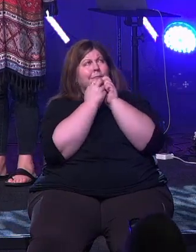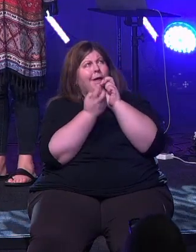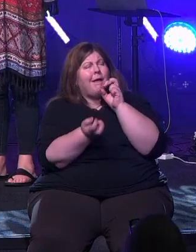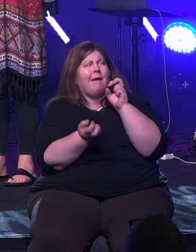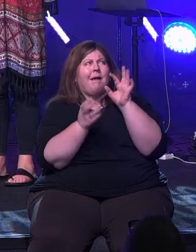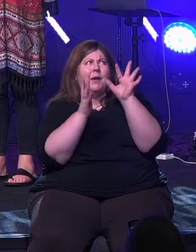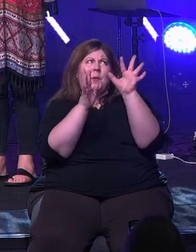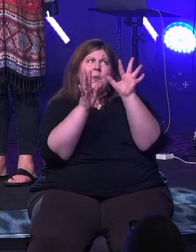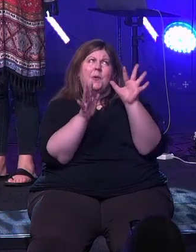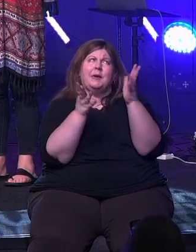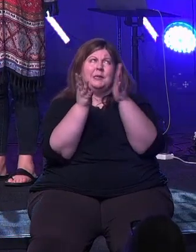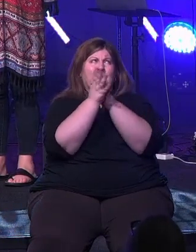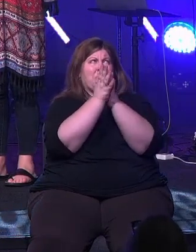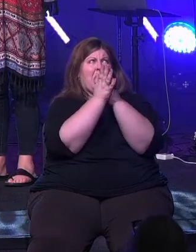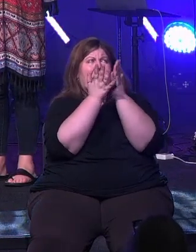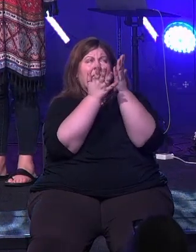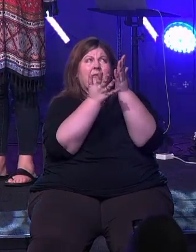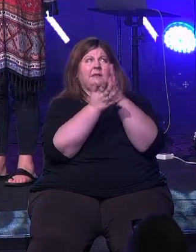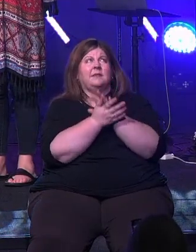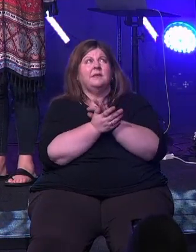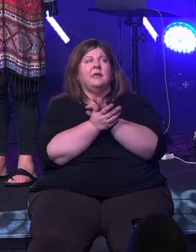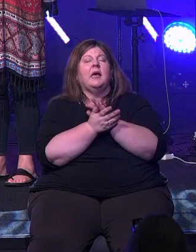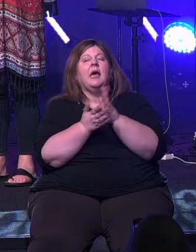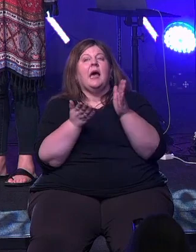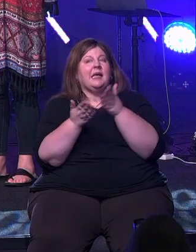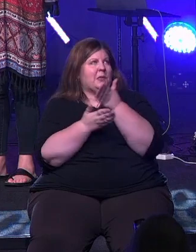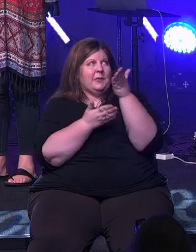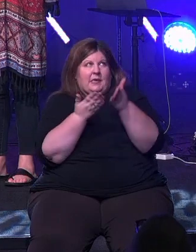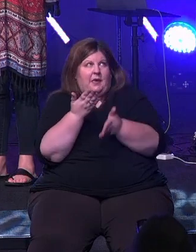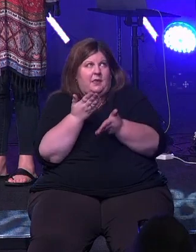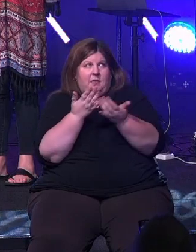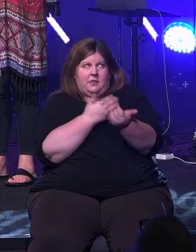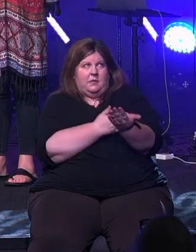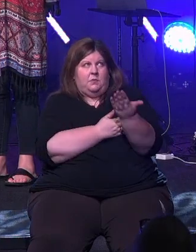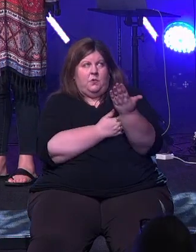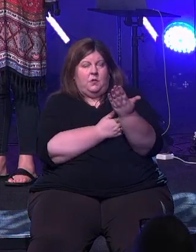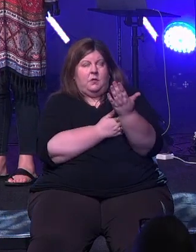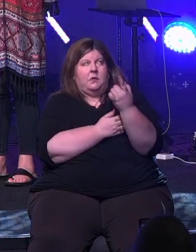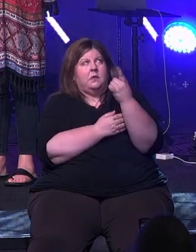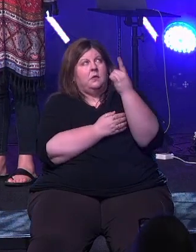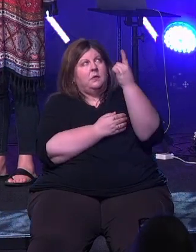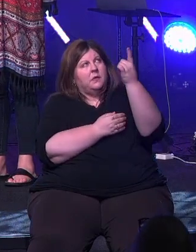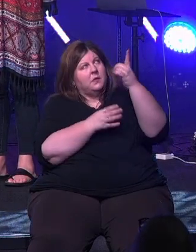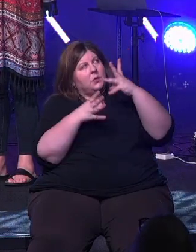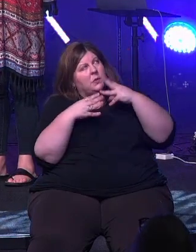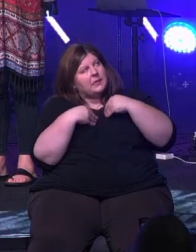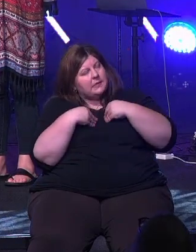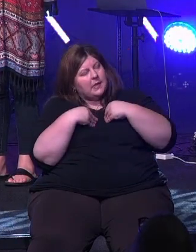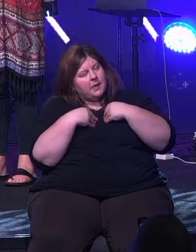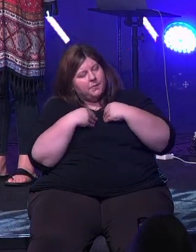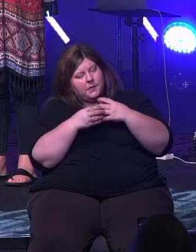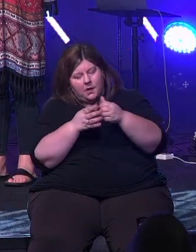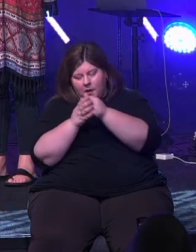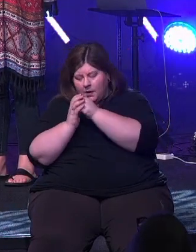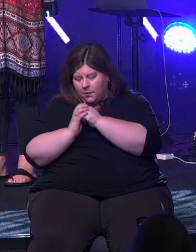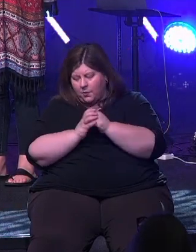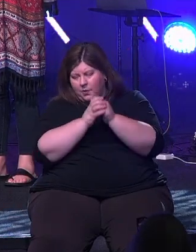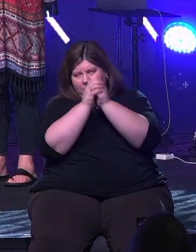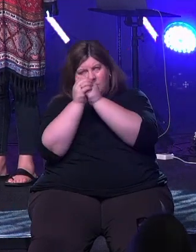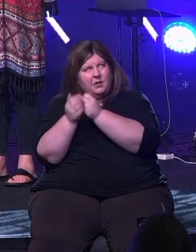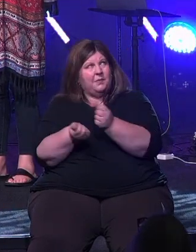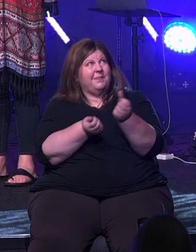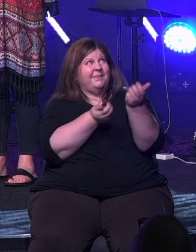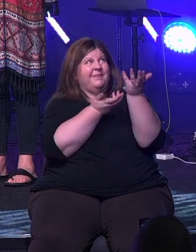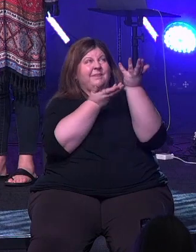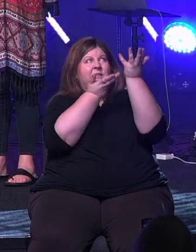celebration. God, I just pray that as we worship here, as we close out even this time this morning, that you would receive our worship for who you are.